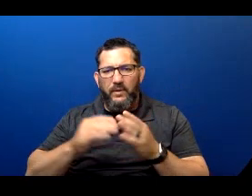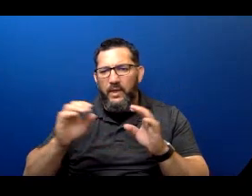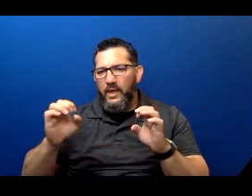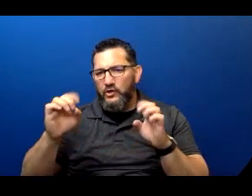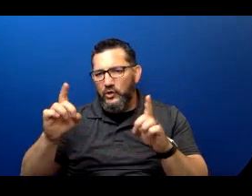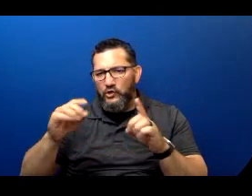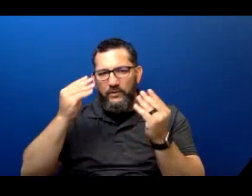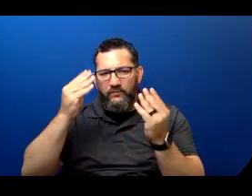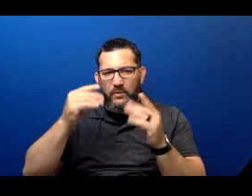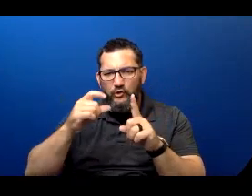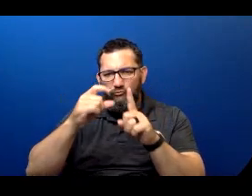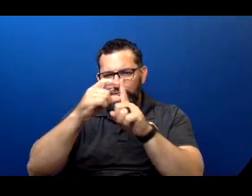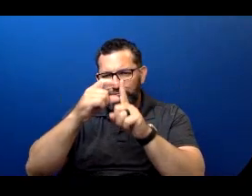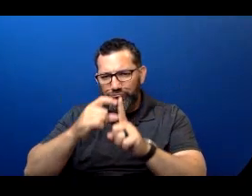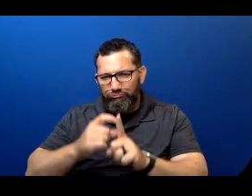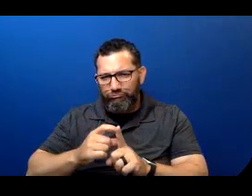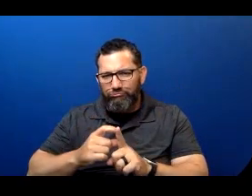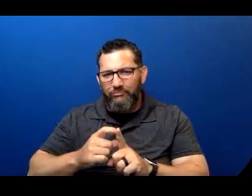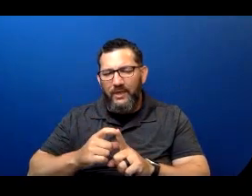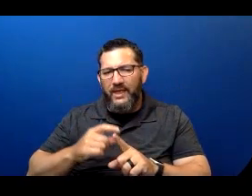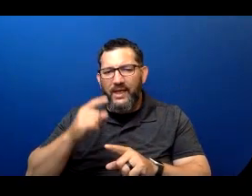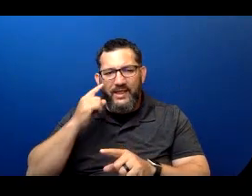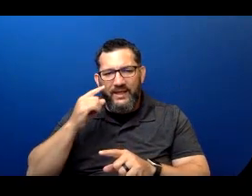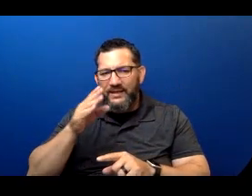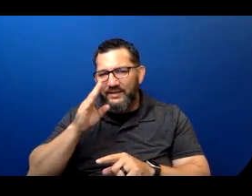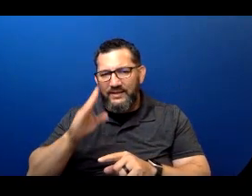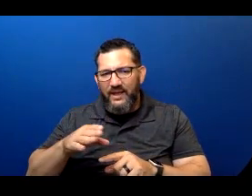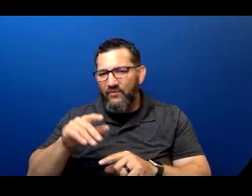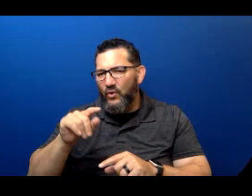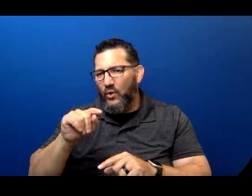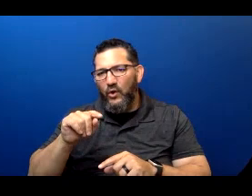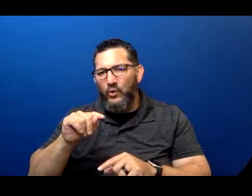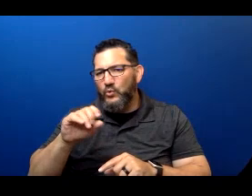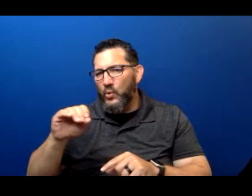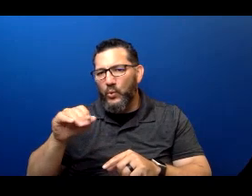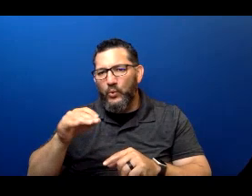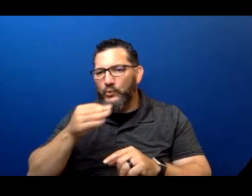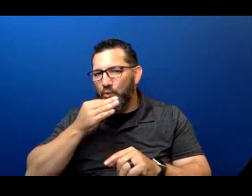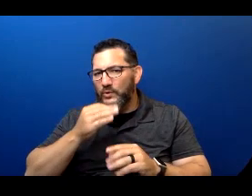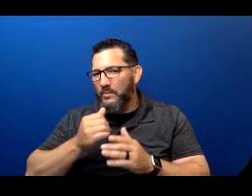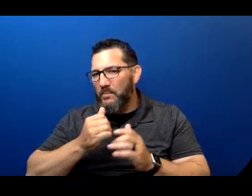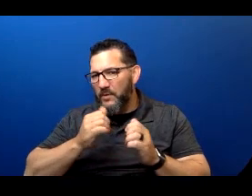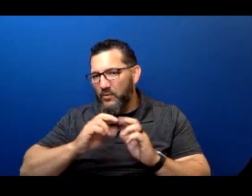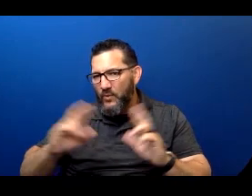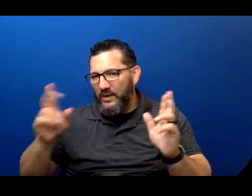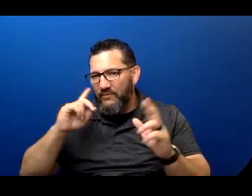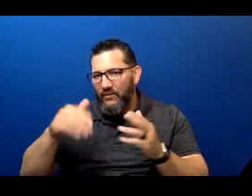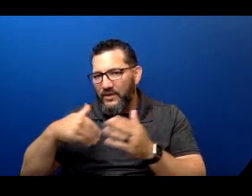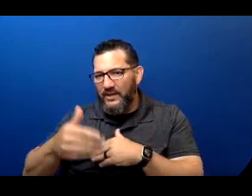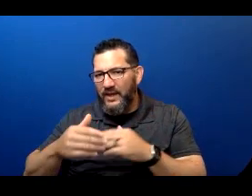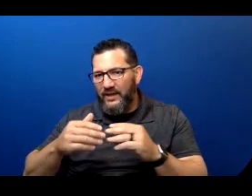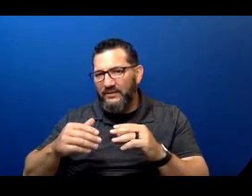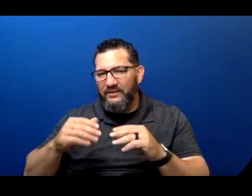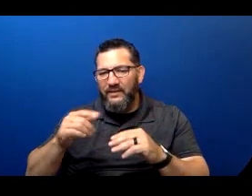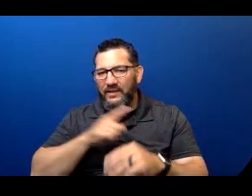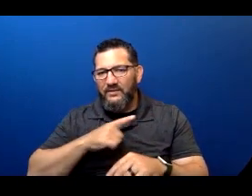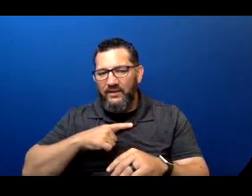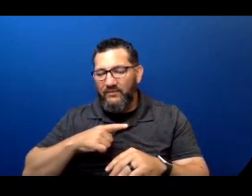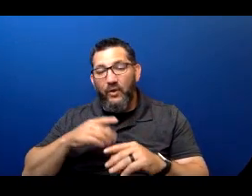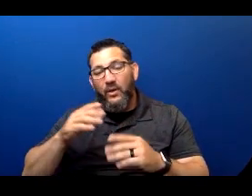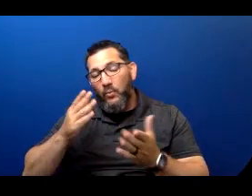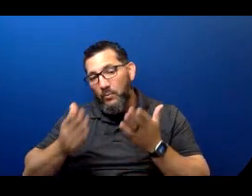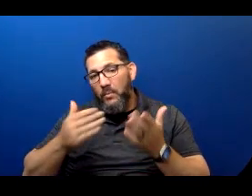educational information. And I think it's never too soon to prepare for the next session. And in all likelihood, there's going to be a special